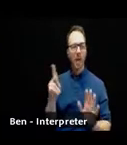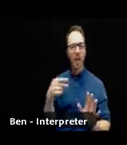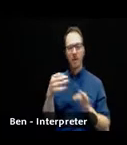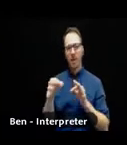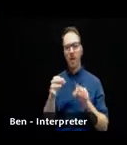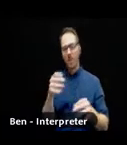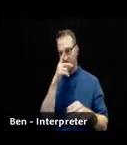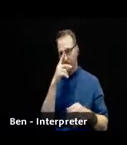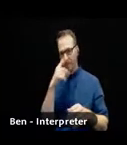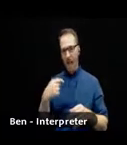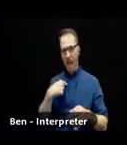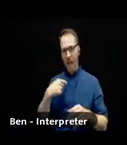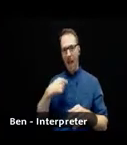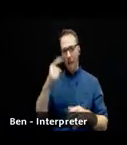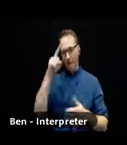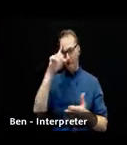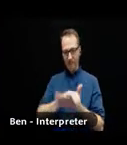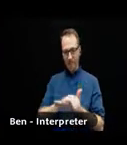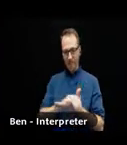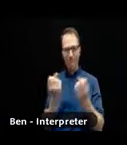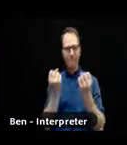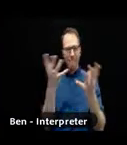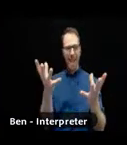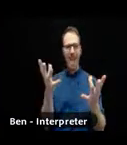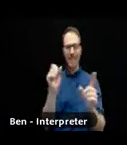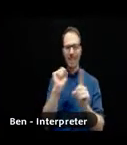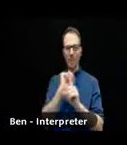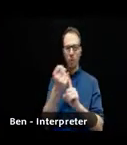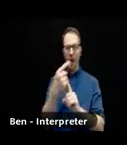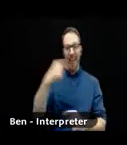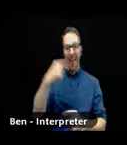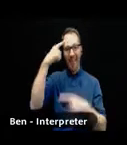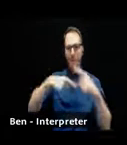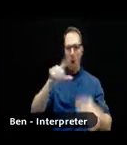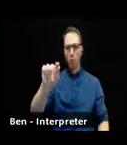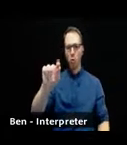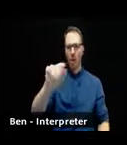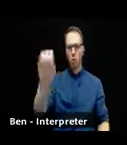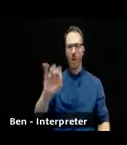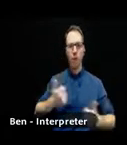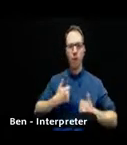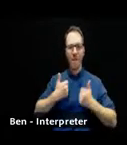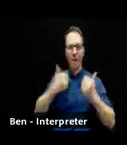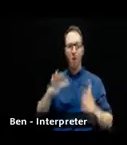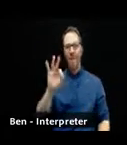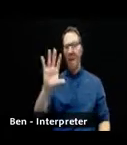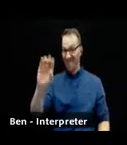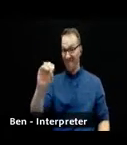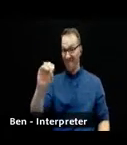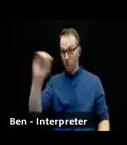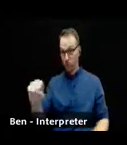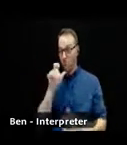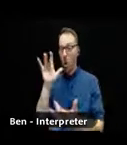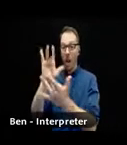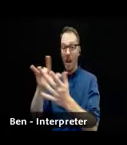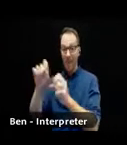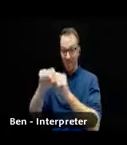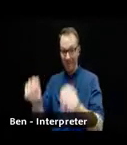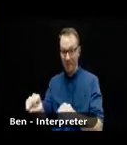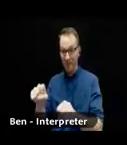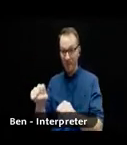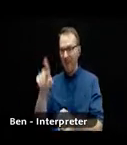I believe that there are many circumstances. When I think about those 20% of survivors of the 50 who contacted the system, who said that they were